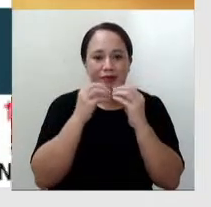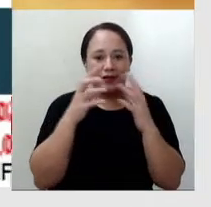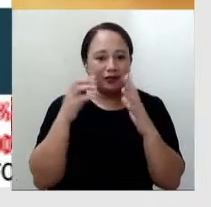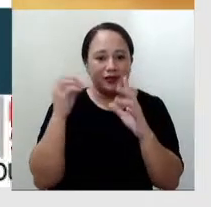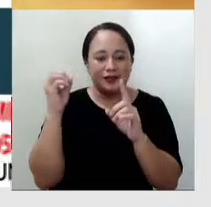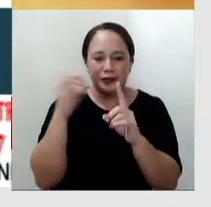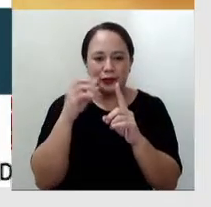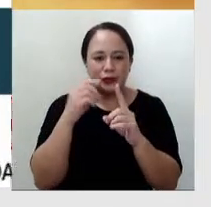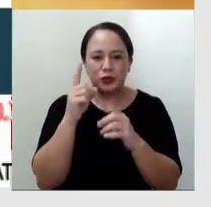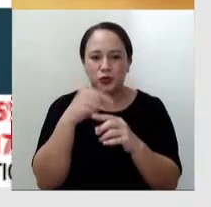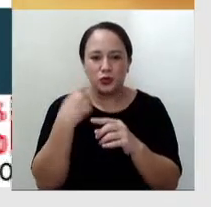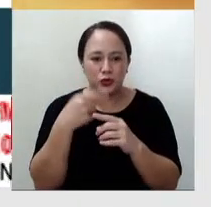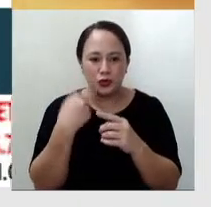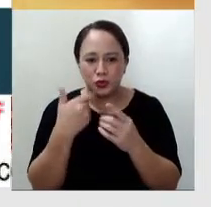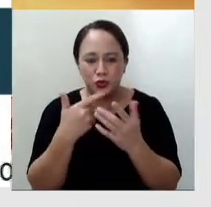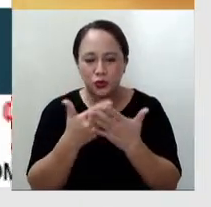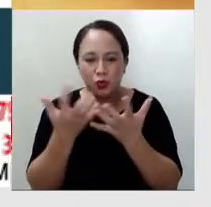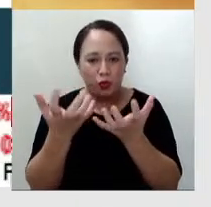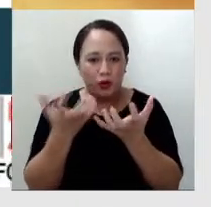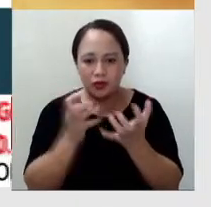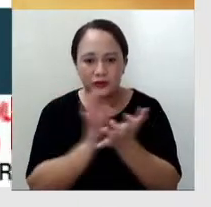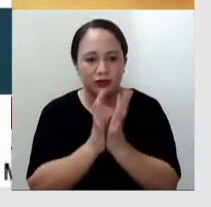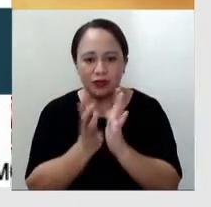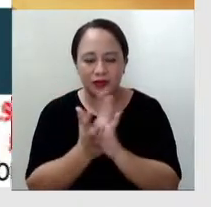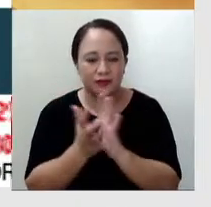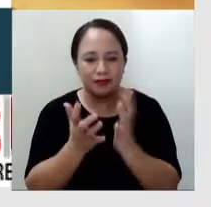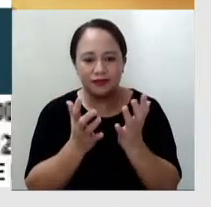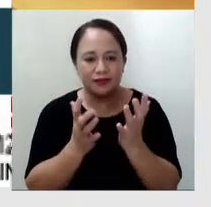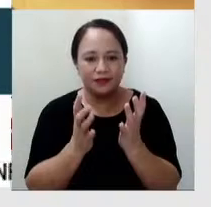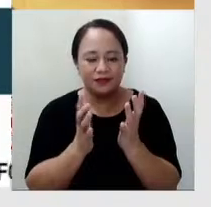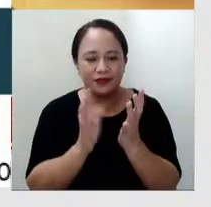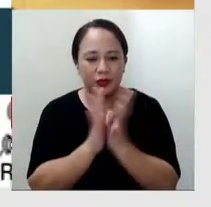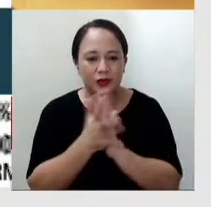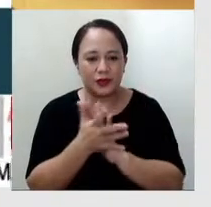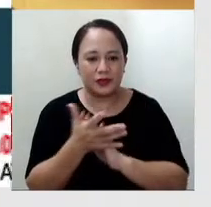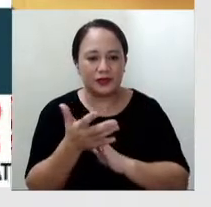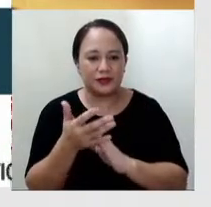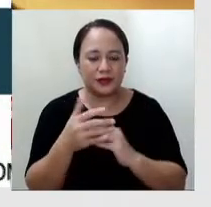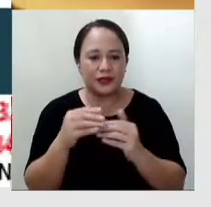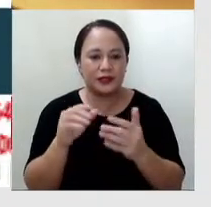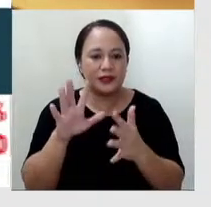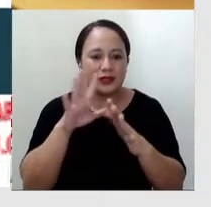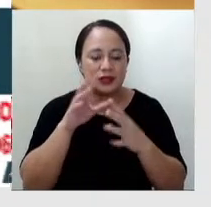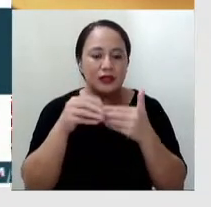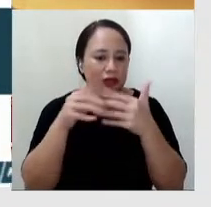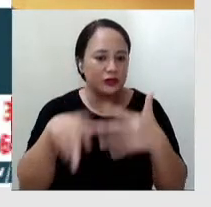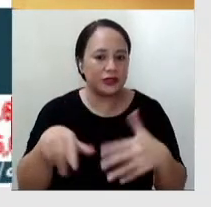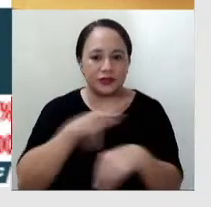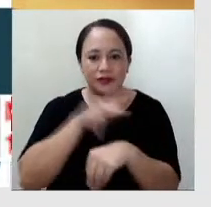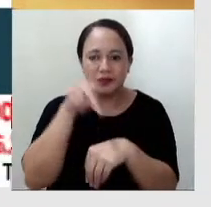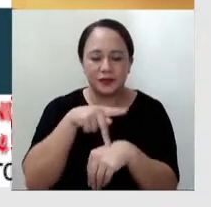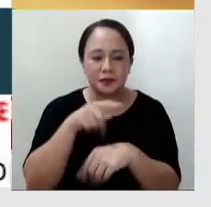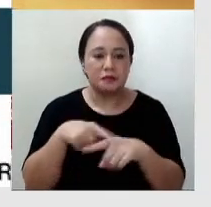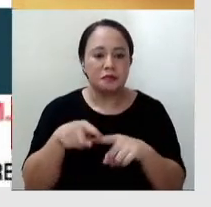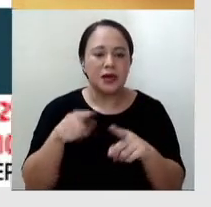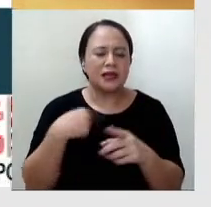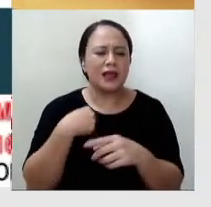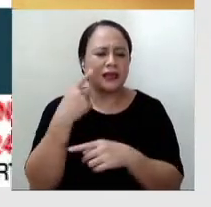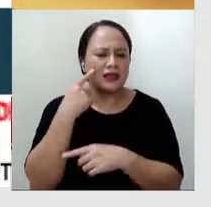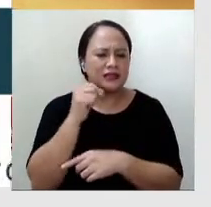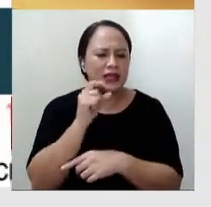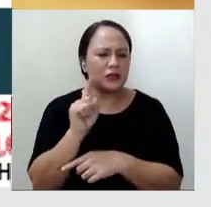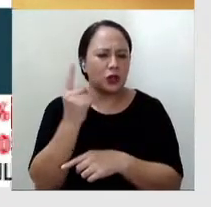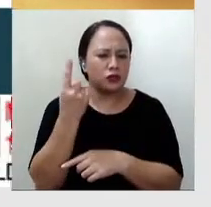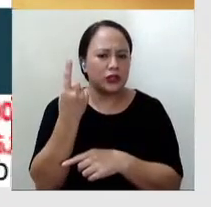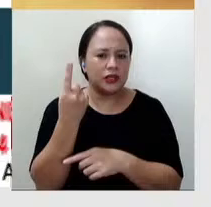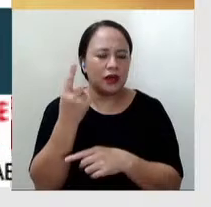who is sort of aspiring to become leaders in the Philippines. But I think it's not just about new